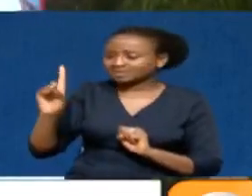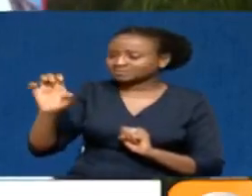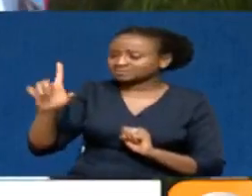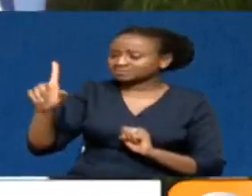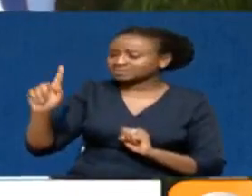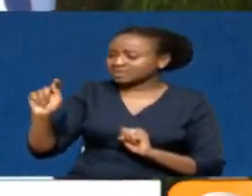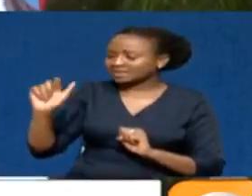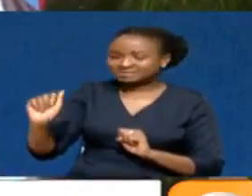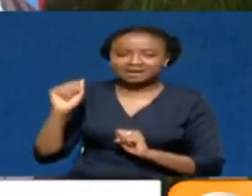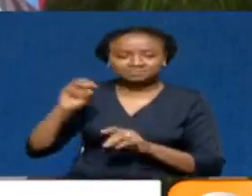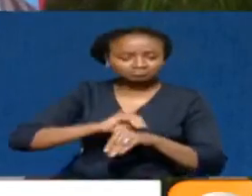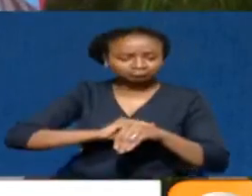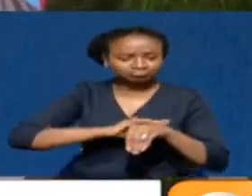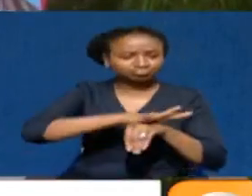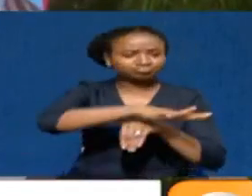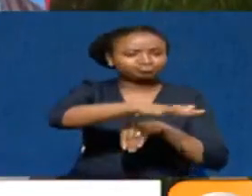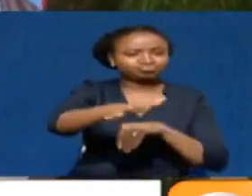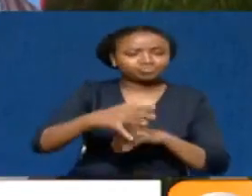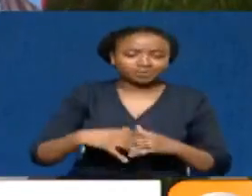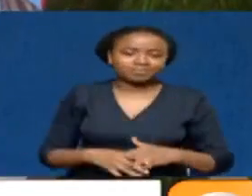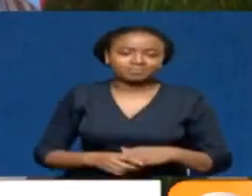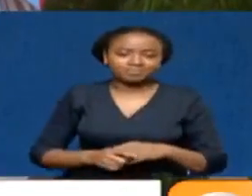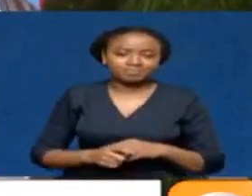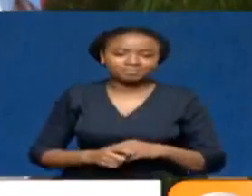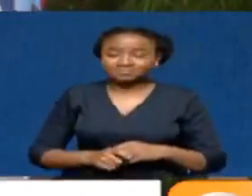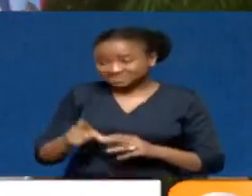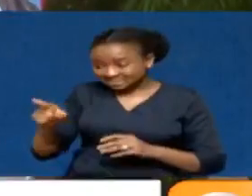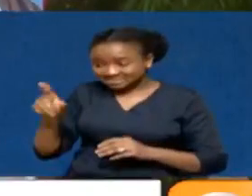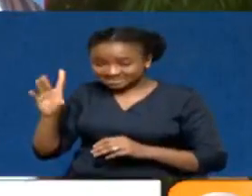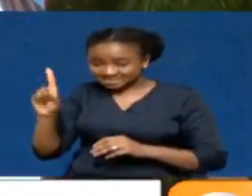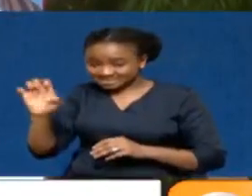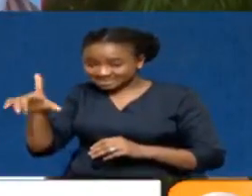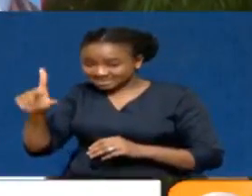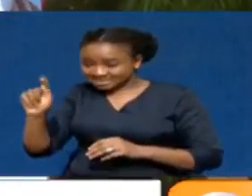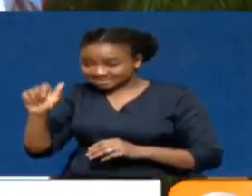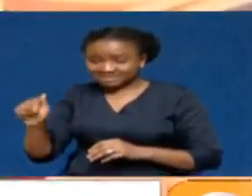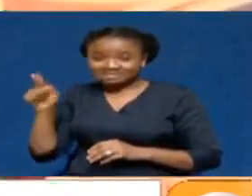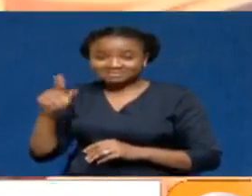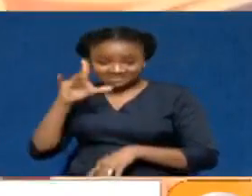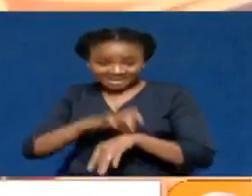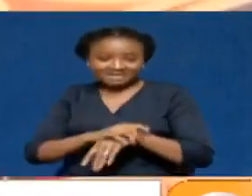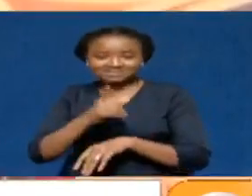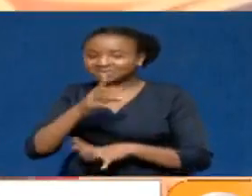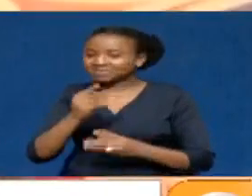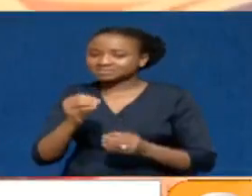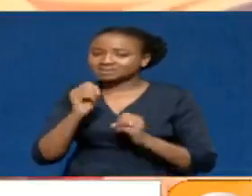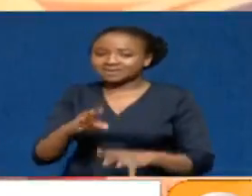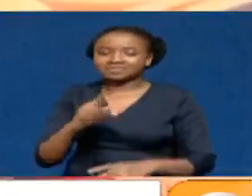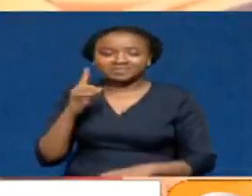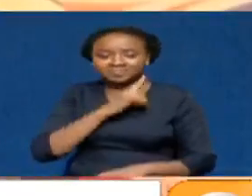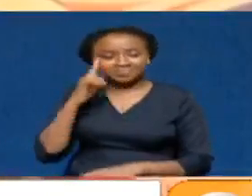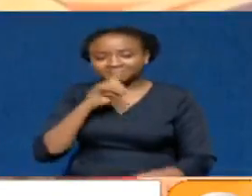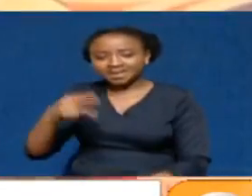of COVID-19, which is more communicable and acute. We are